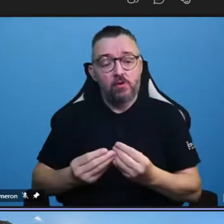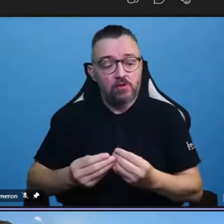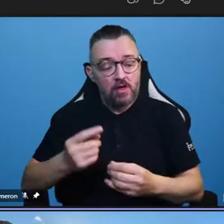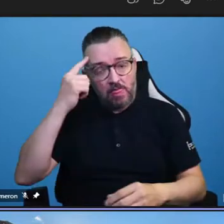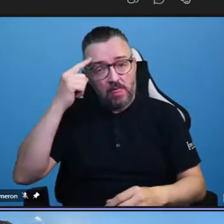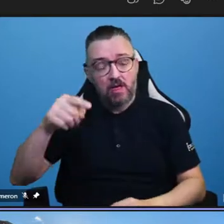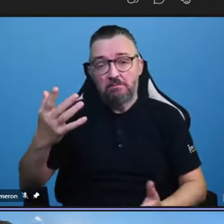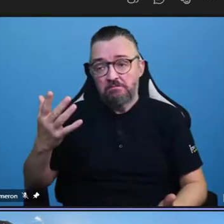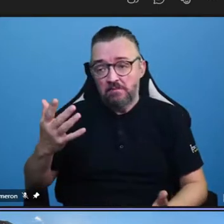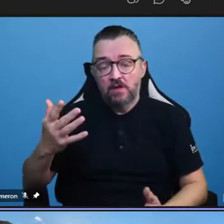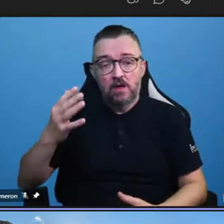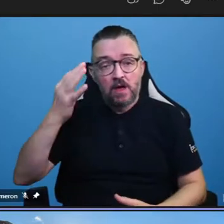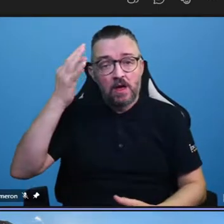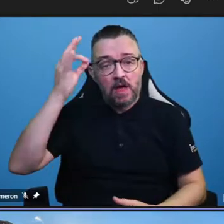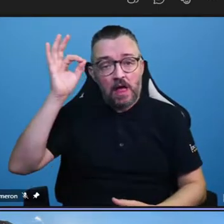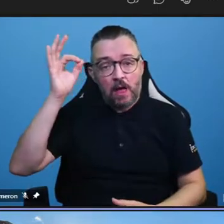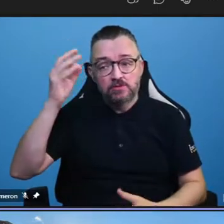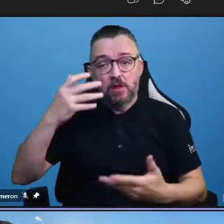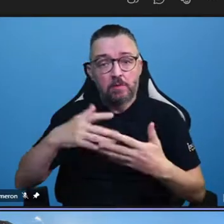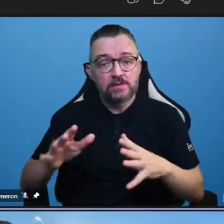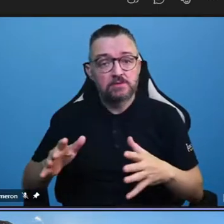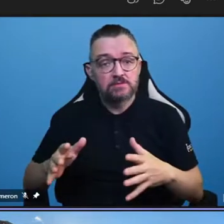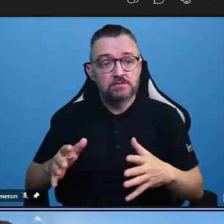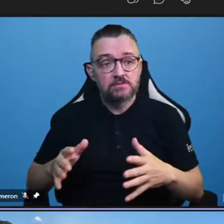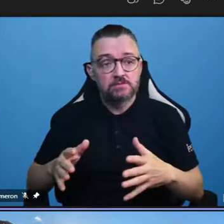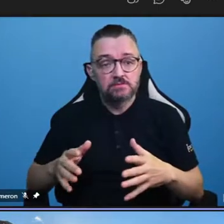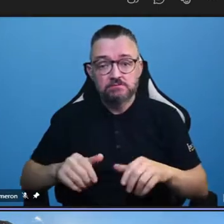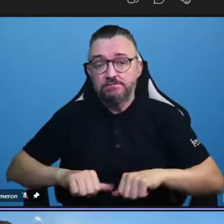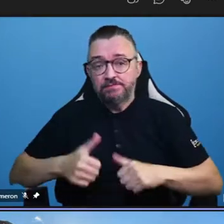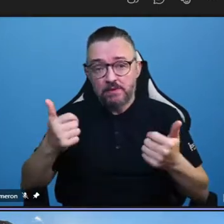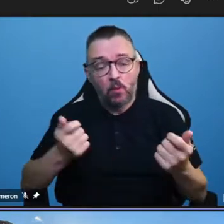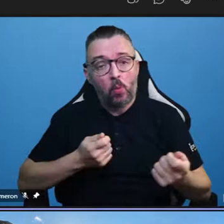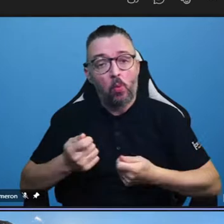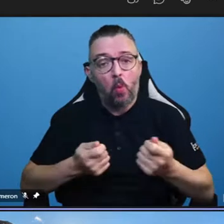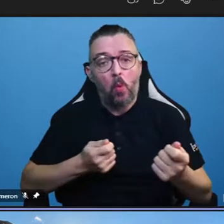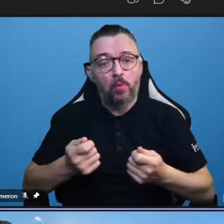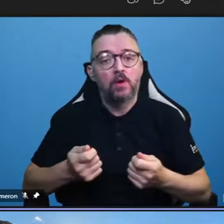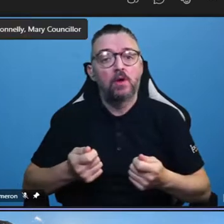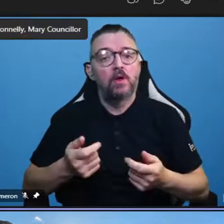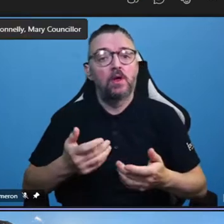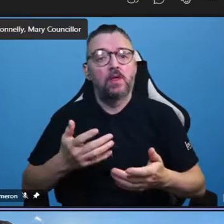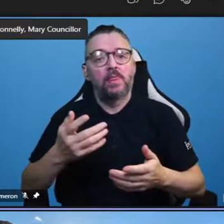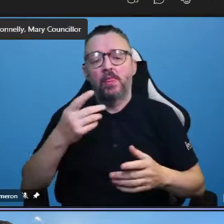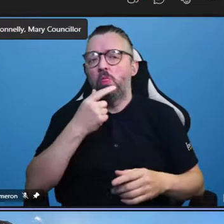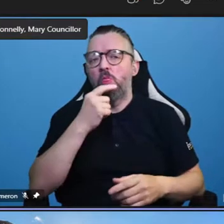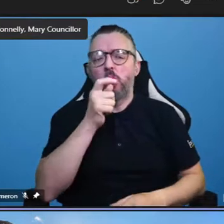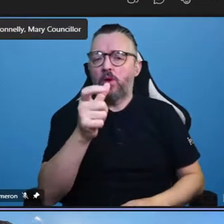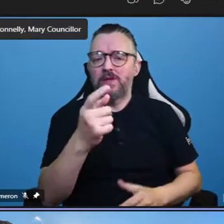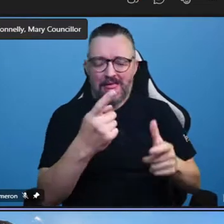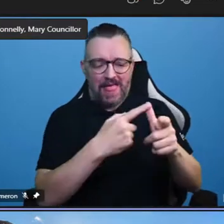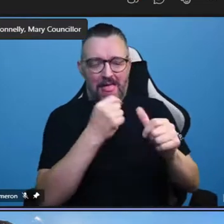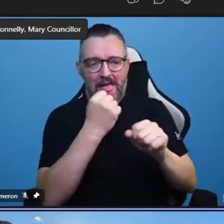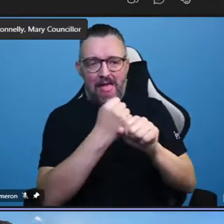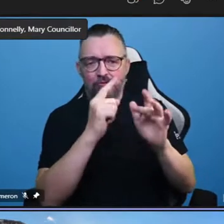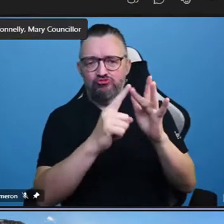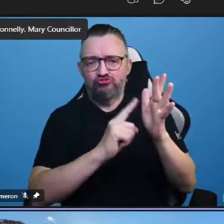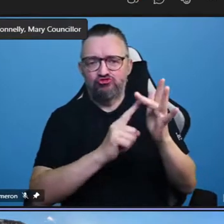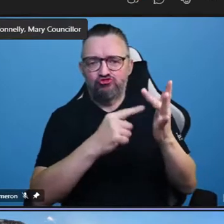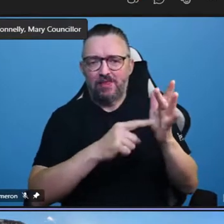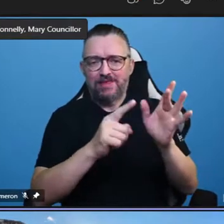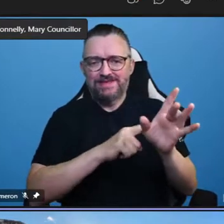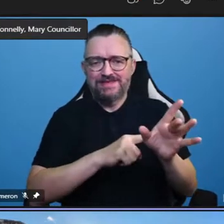has coped very well, and the agility, I think that was the word that was mentioned in there, seems to have